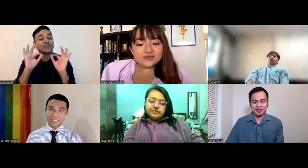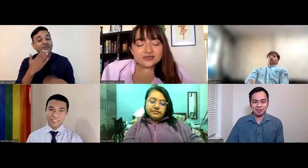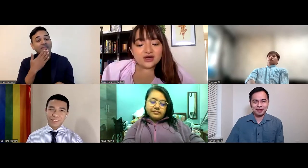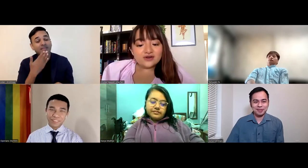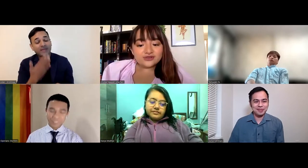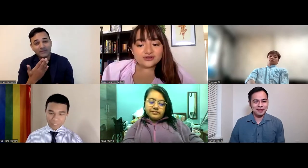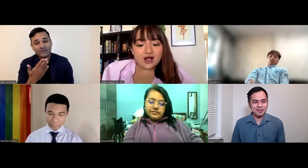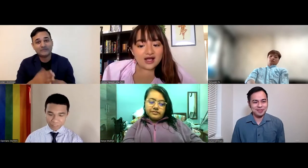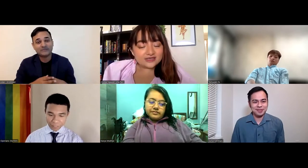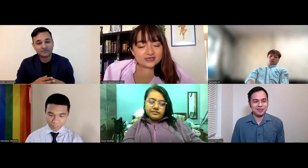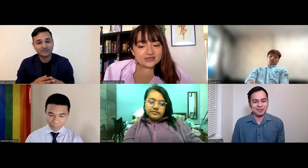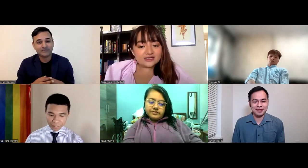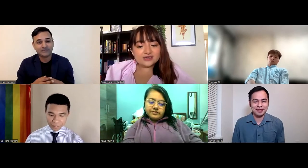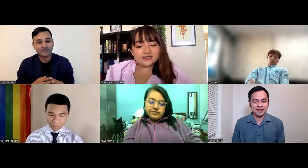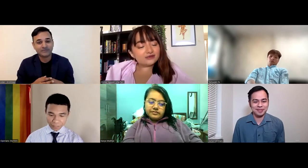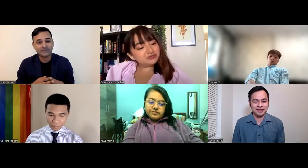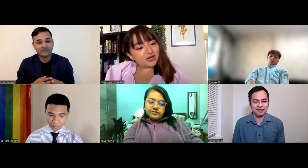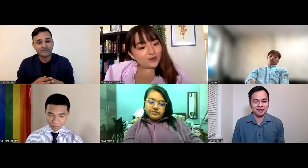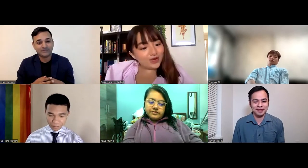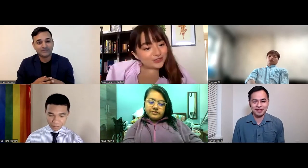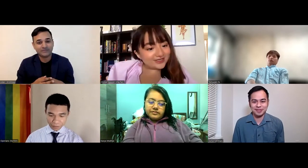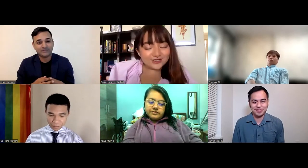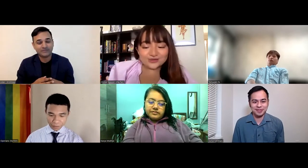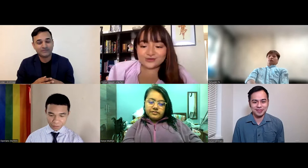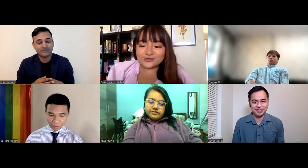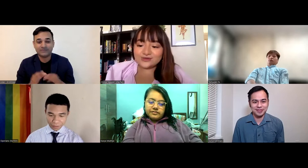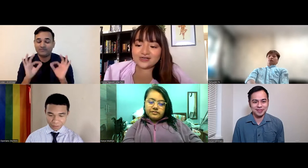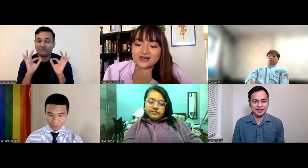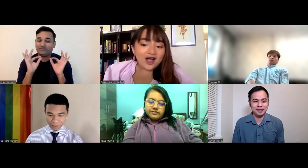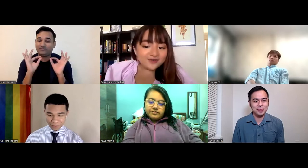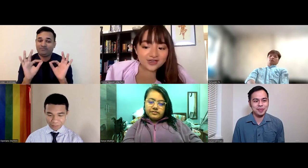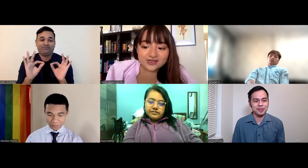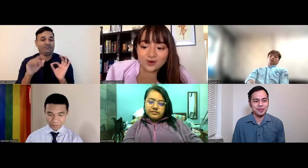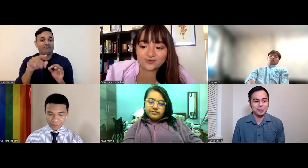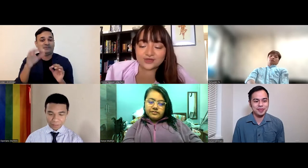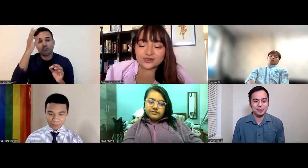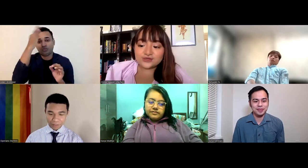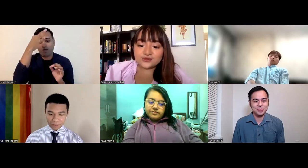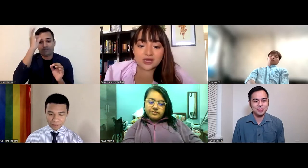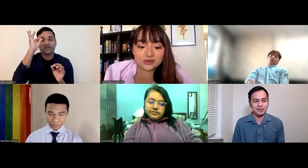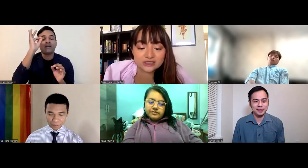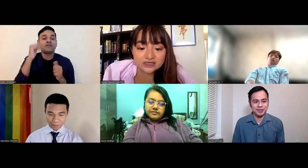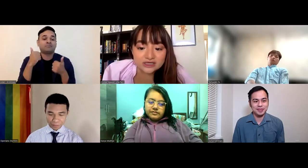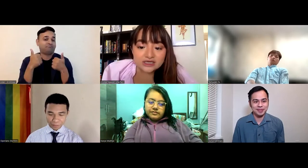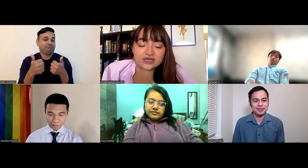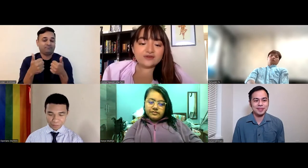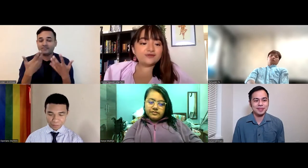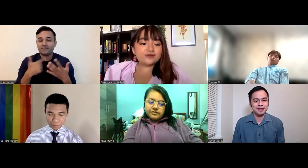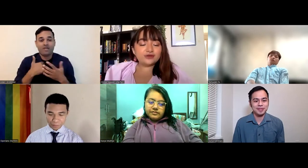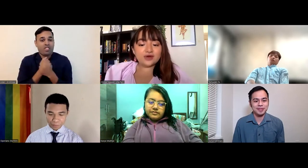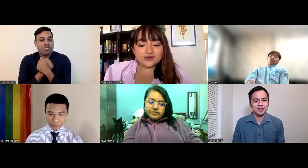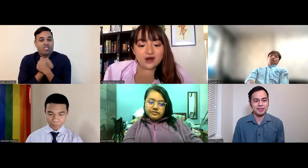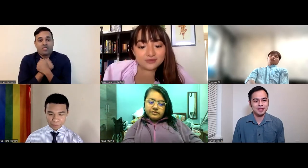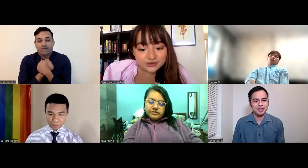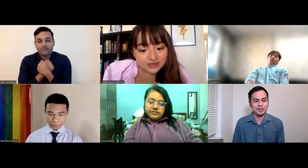I would love to ask this second question to Kavya and hopefully to Tamerlan, if